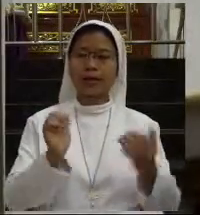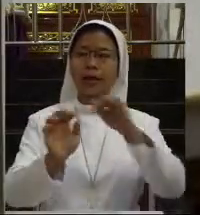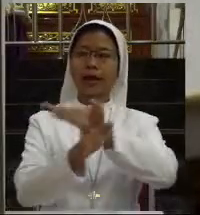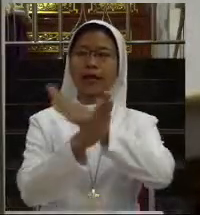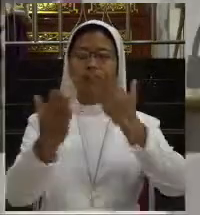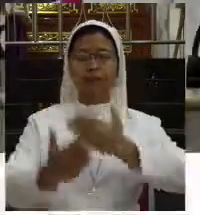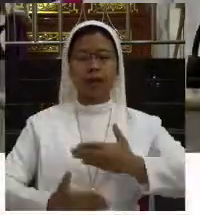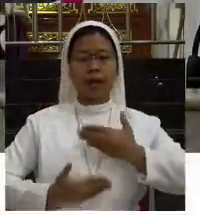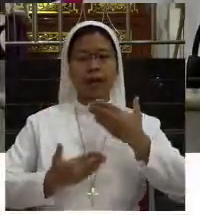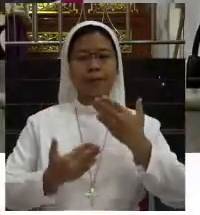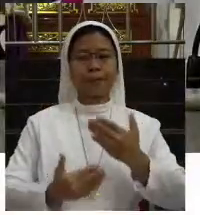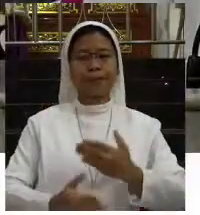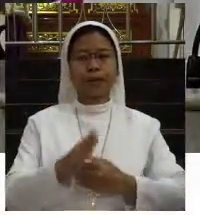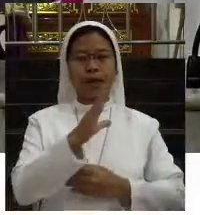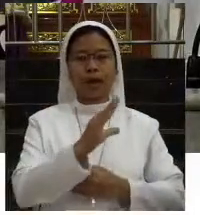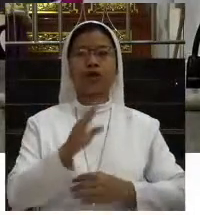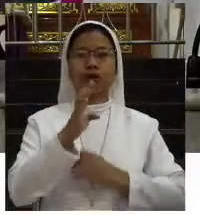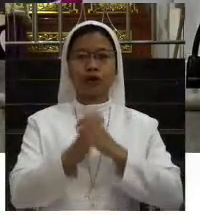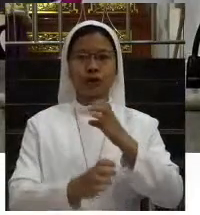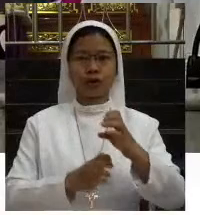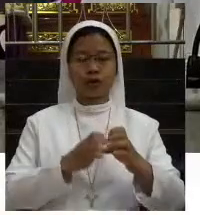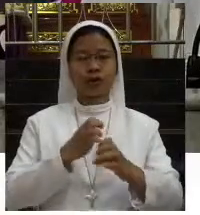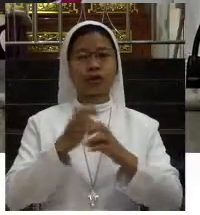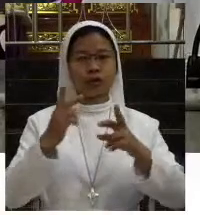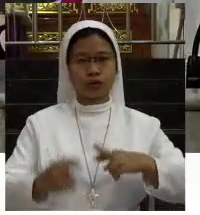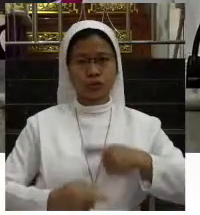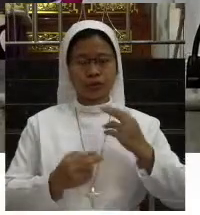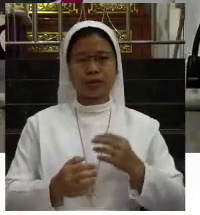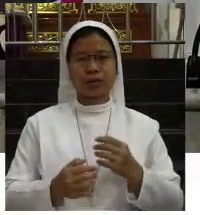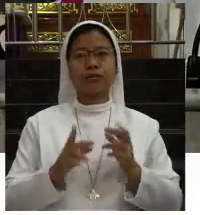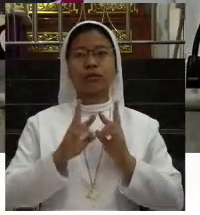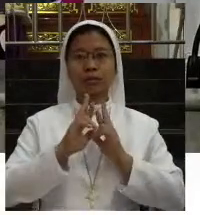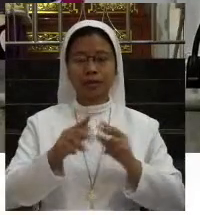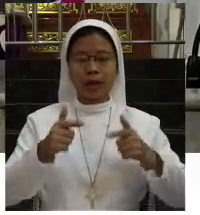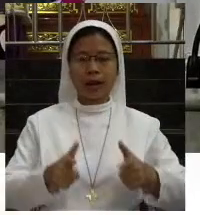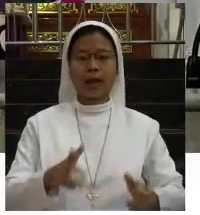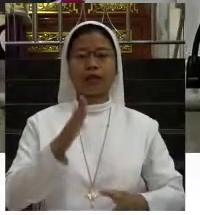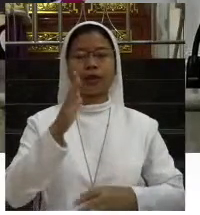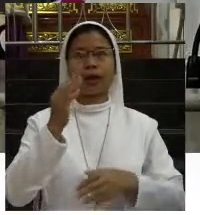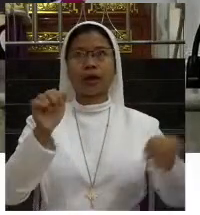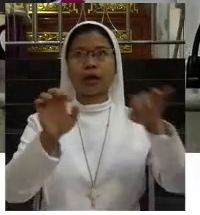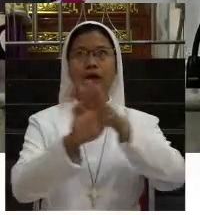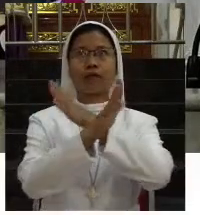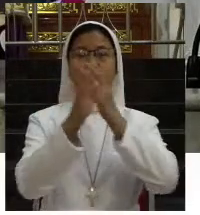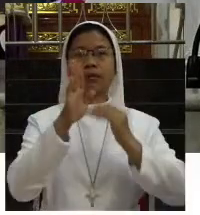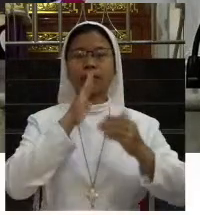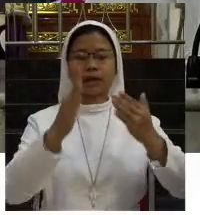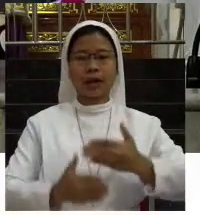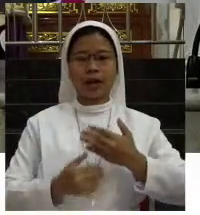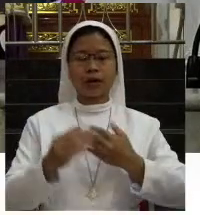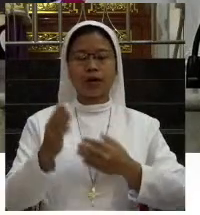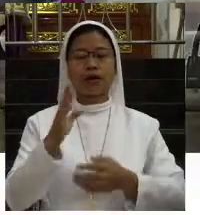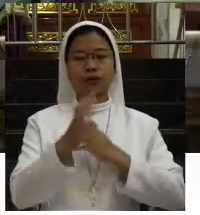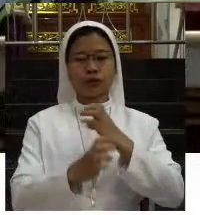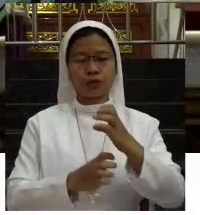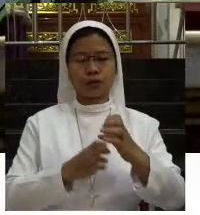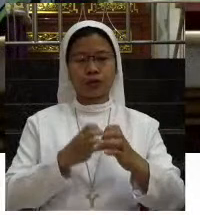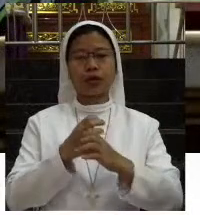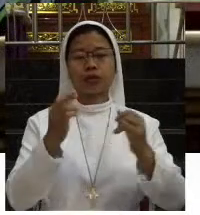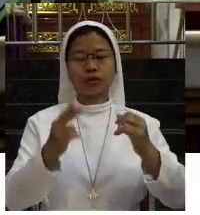glad and the earth rejoice. Let the heavens be glad and the earth